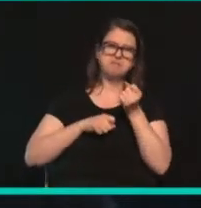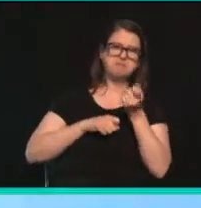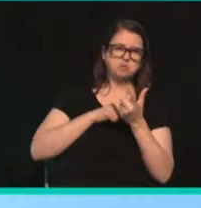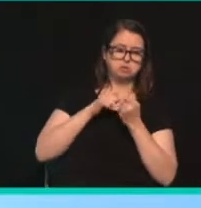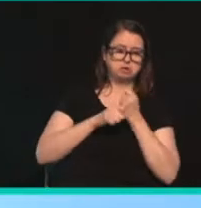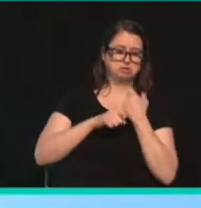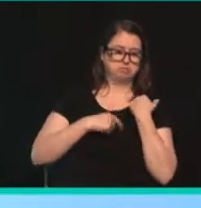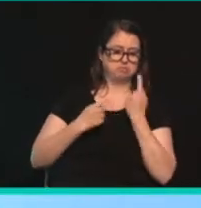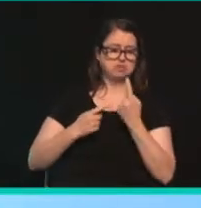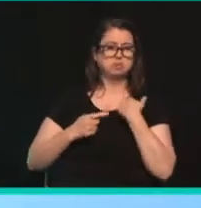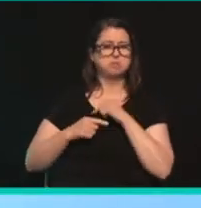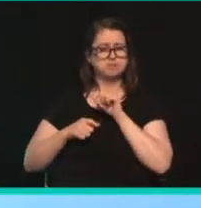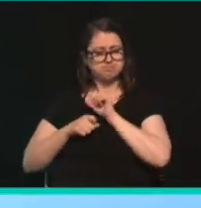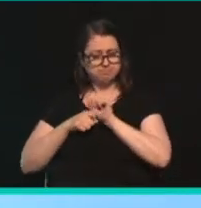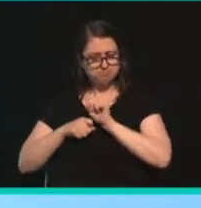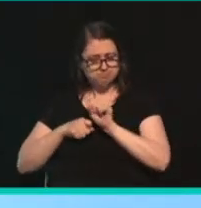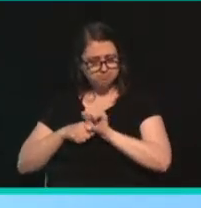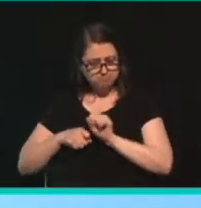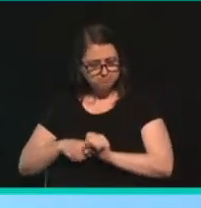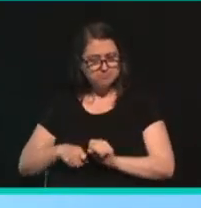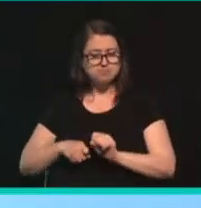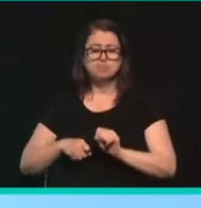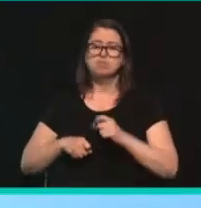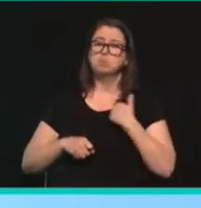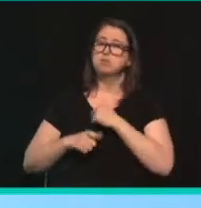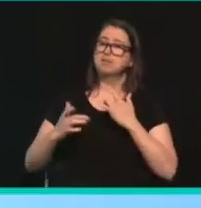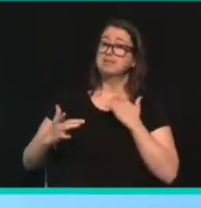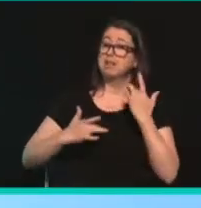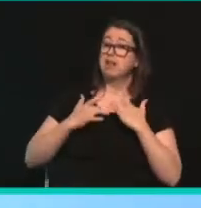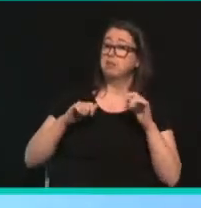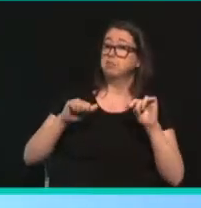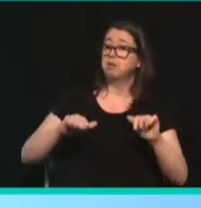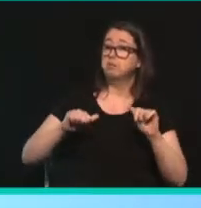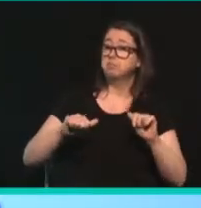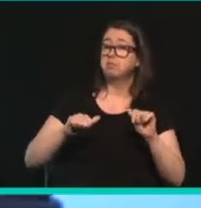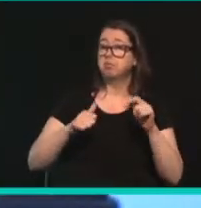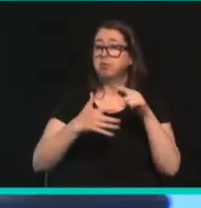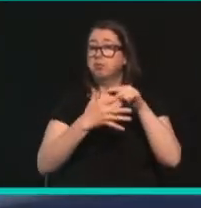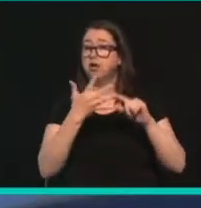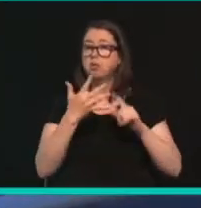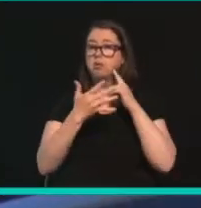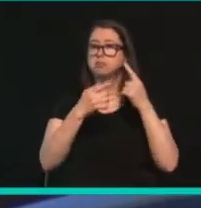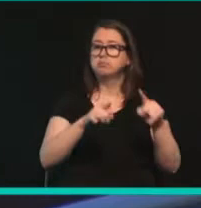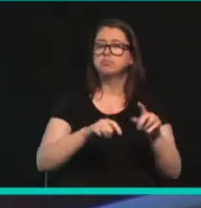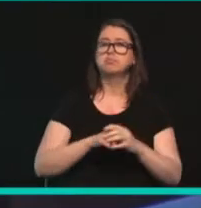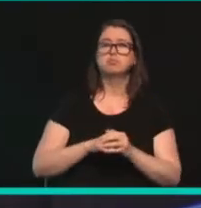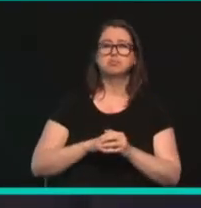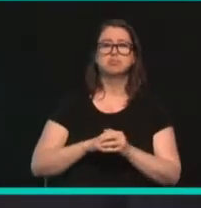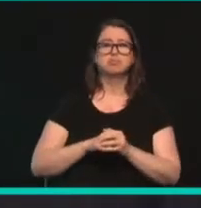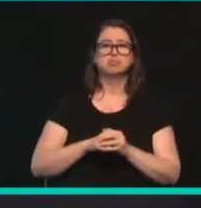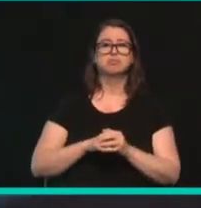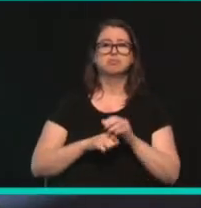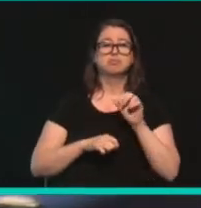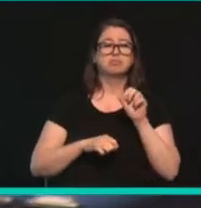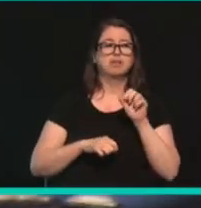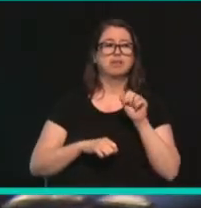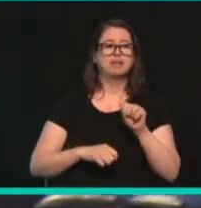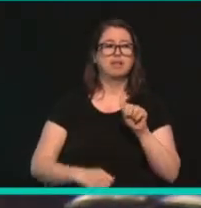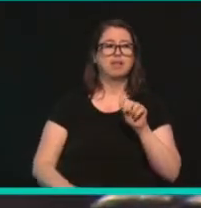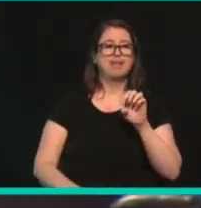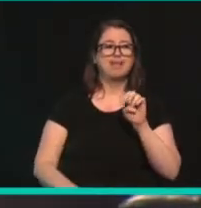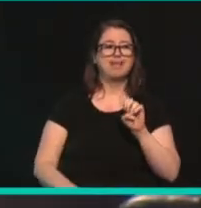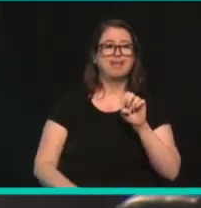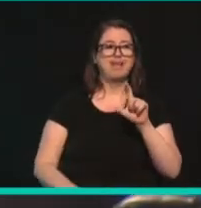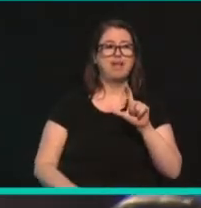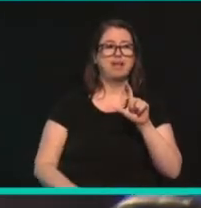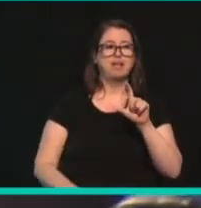years, and we're excited about the potential that it can have. Elya Wellness captures